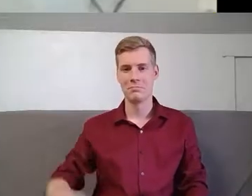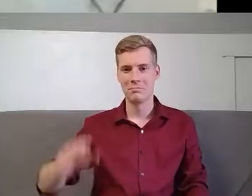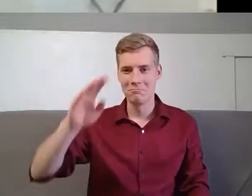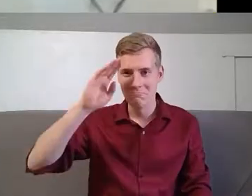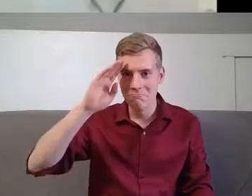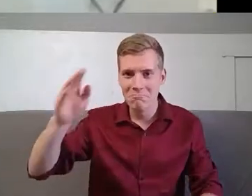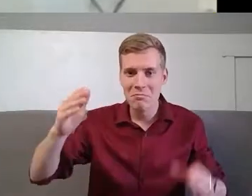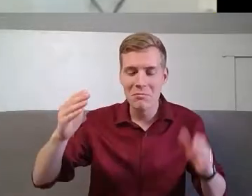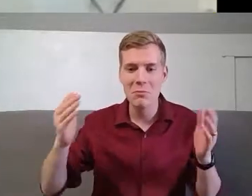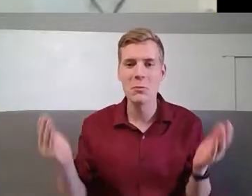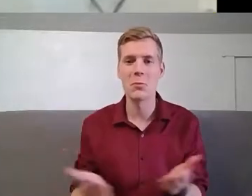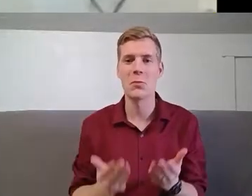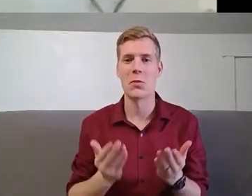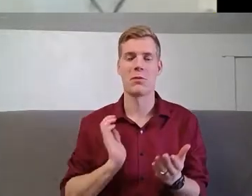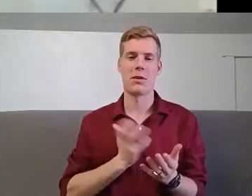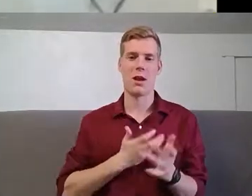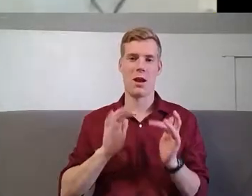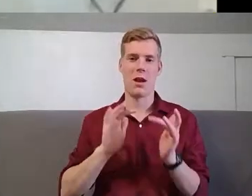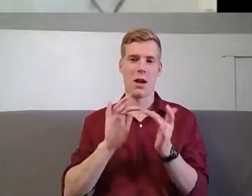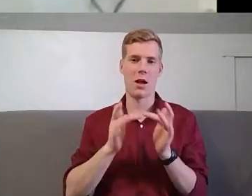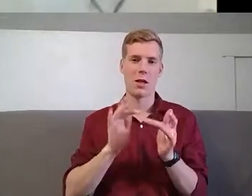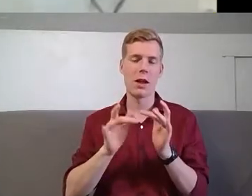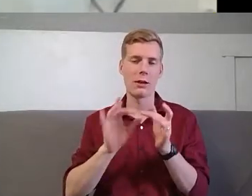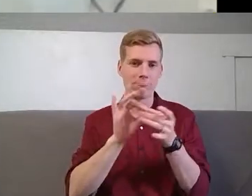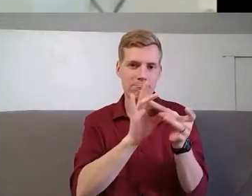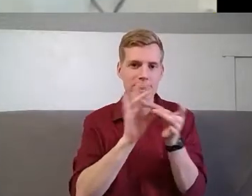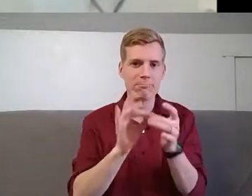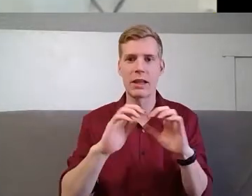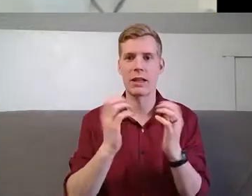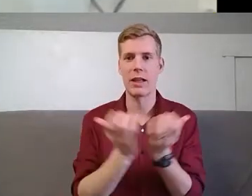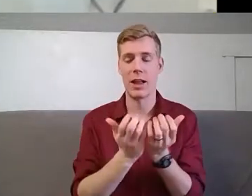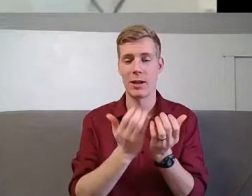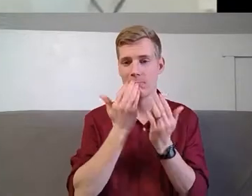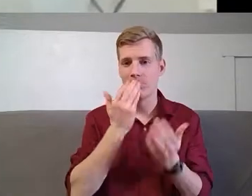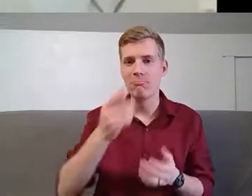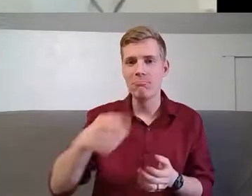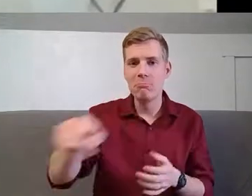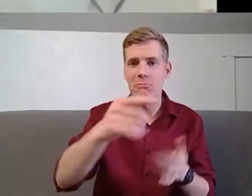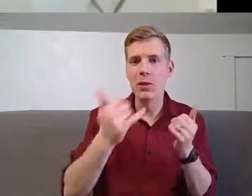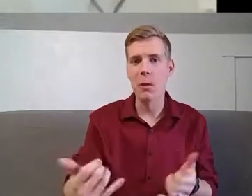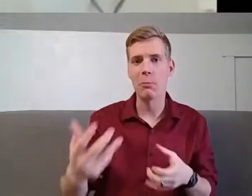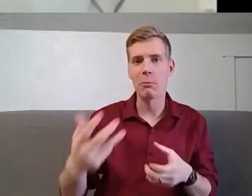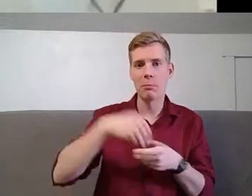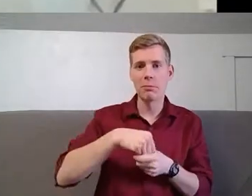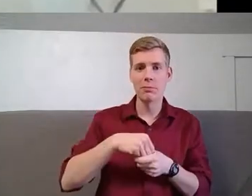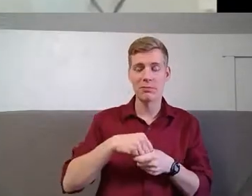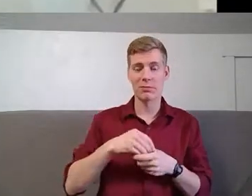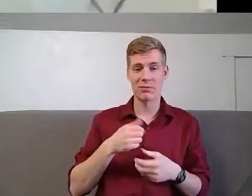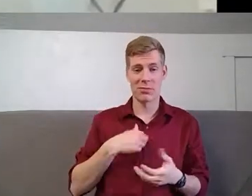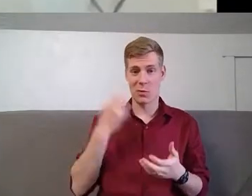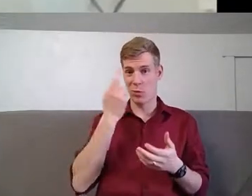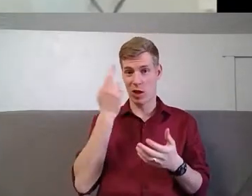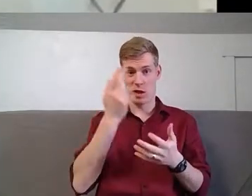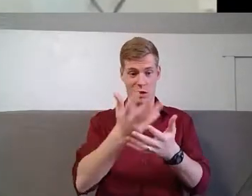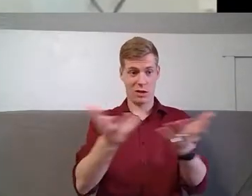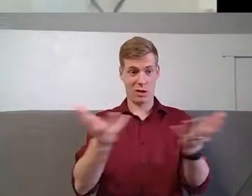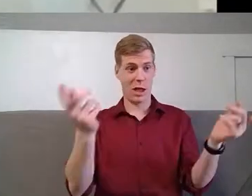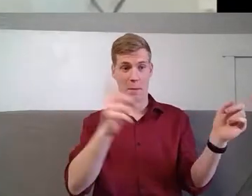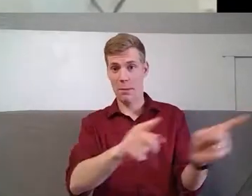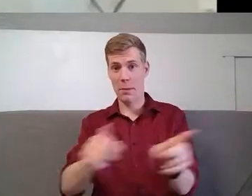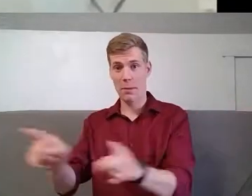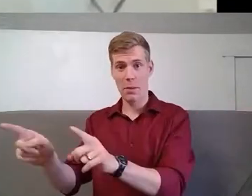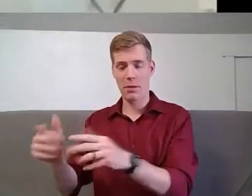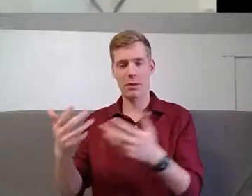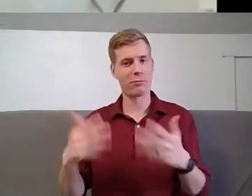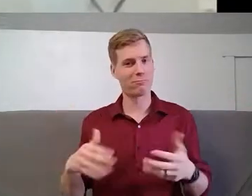Welcome to our online connections class. Thanks for joining me today. I realize there are so many things happening that we